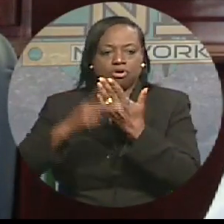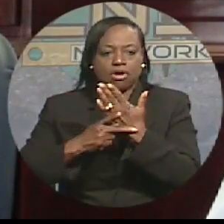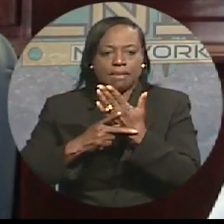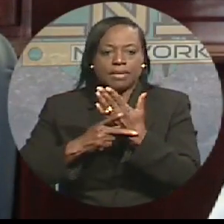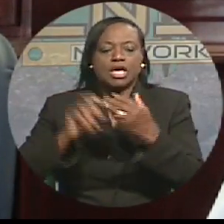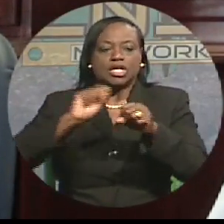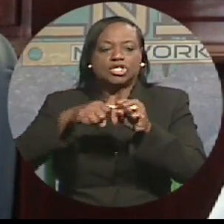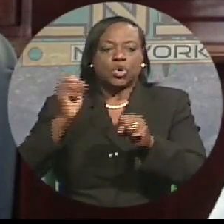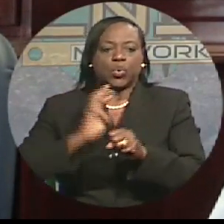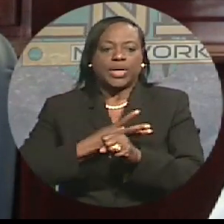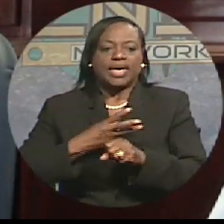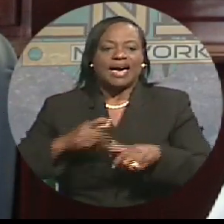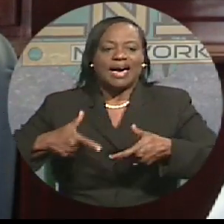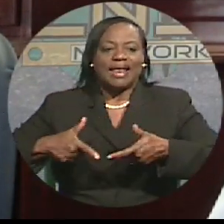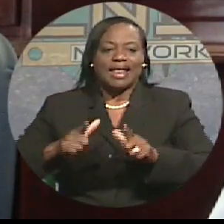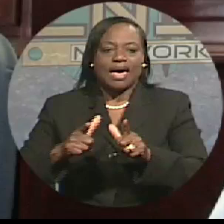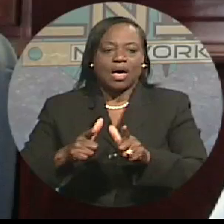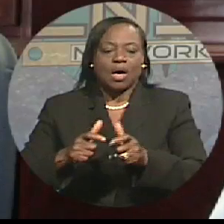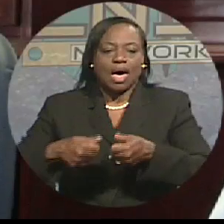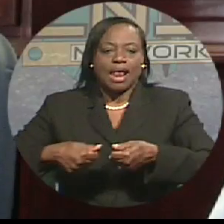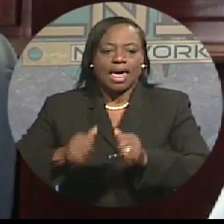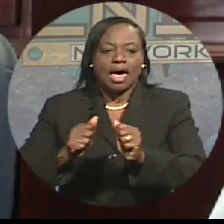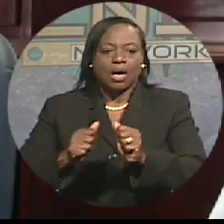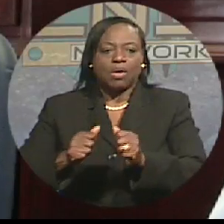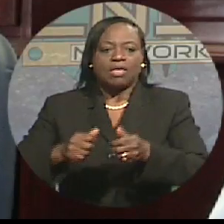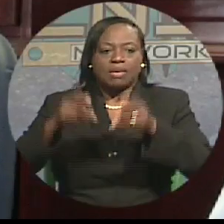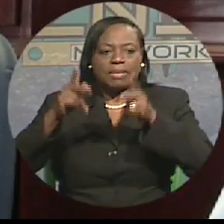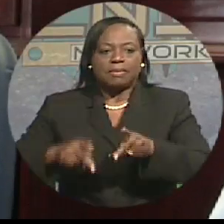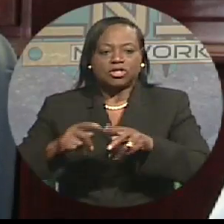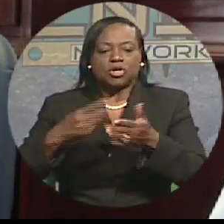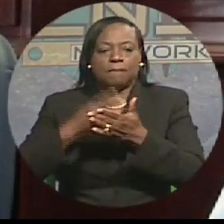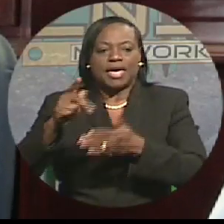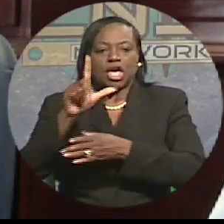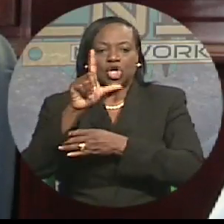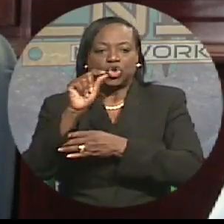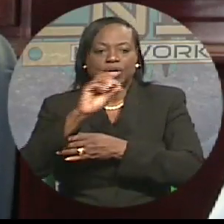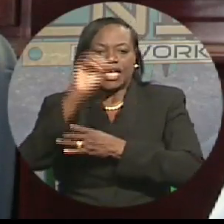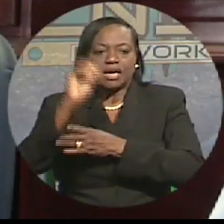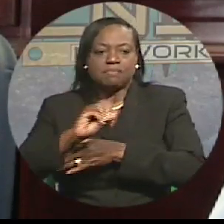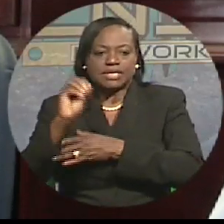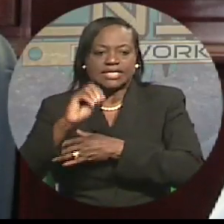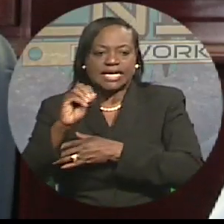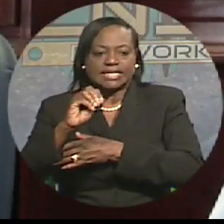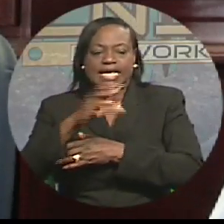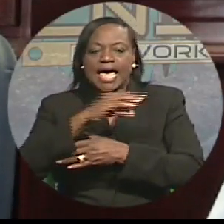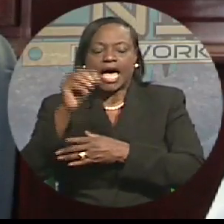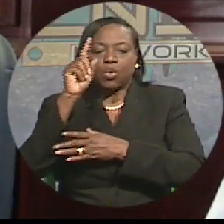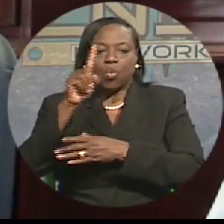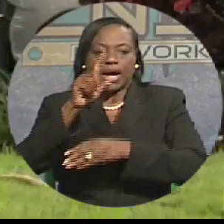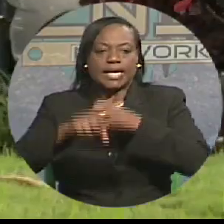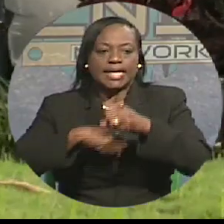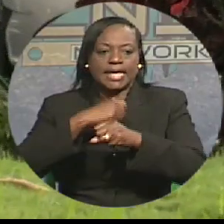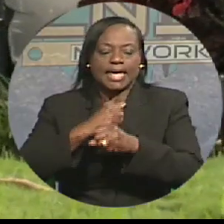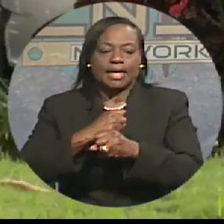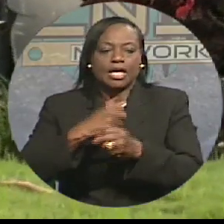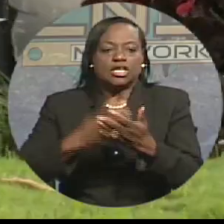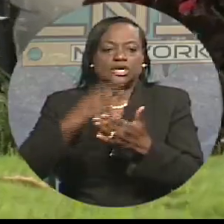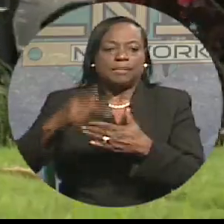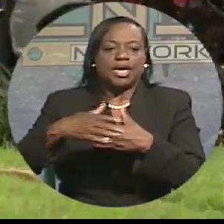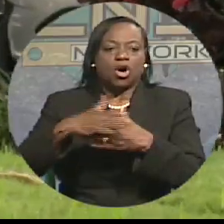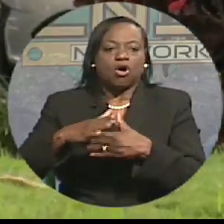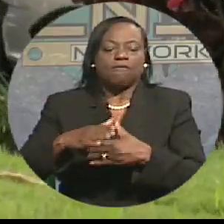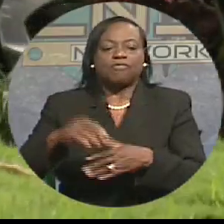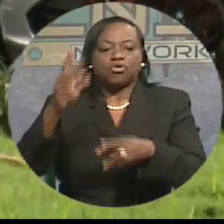we allowed customers to pay just 20% of the balance and gave them an entire year to pay off the balance of their arrears. Back in